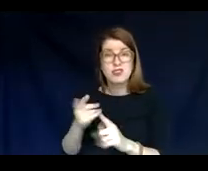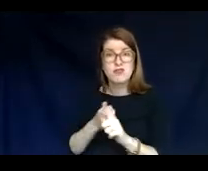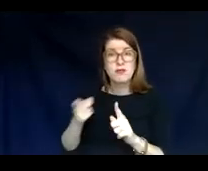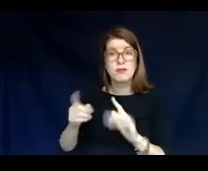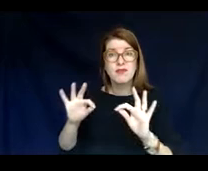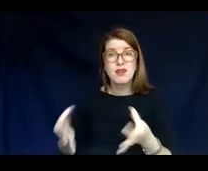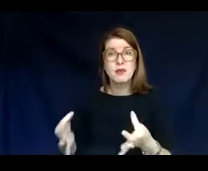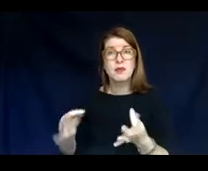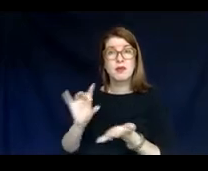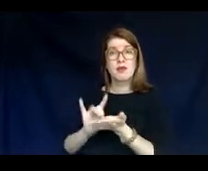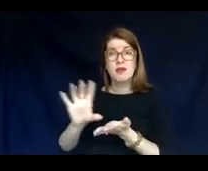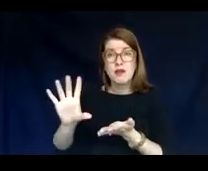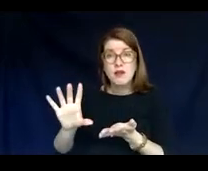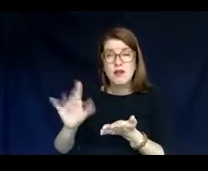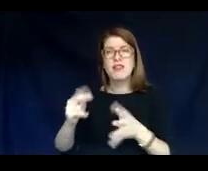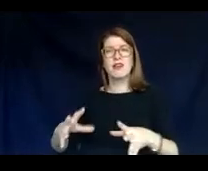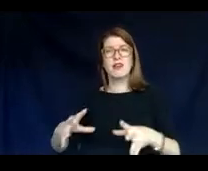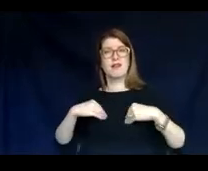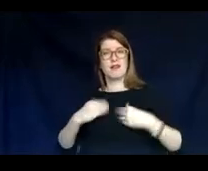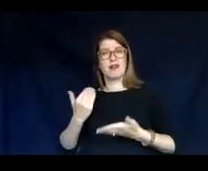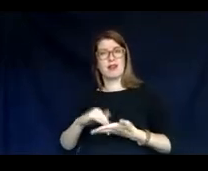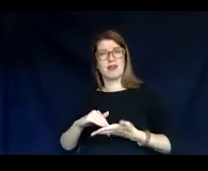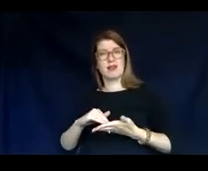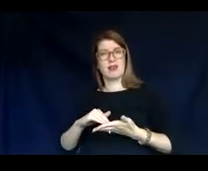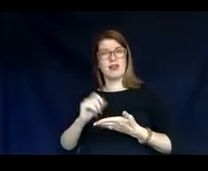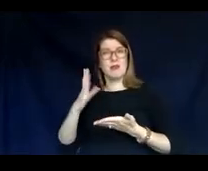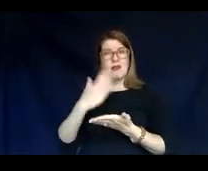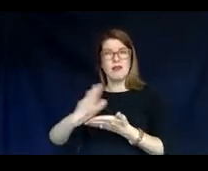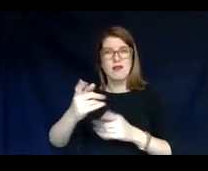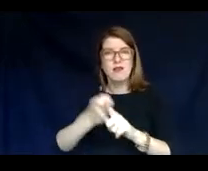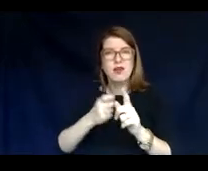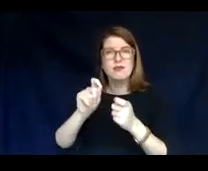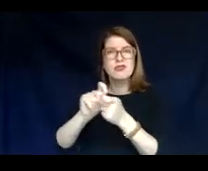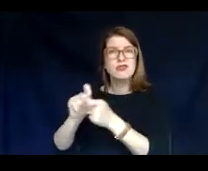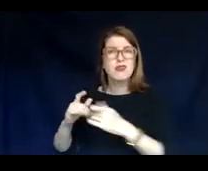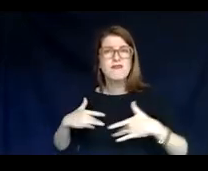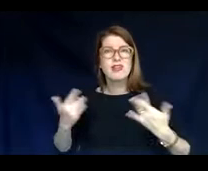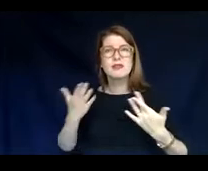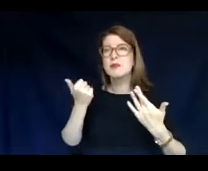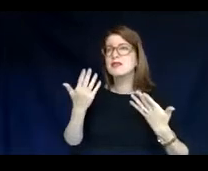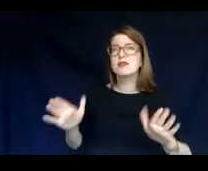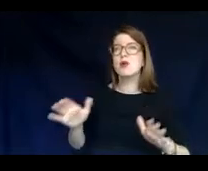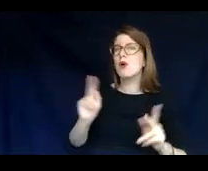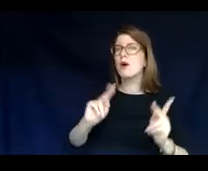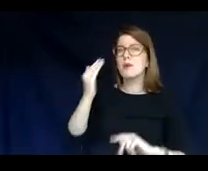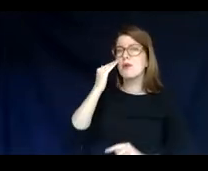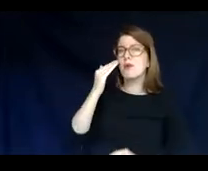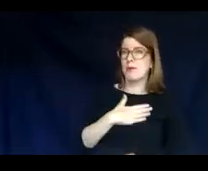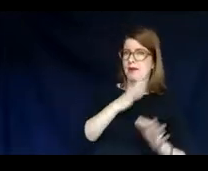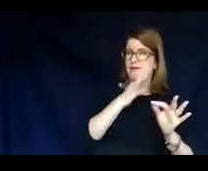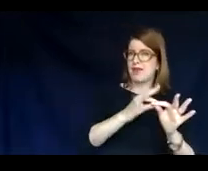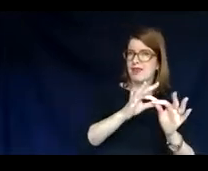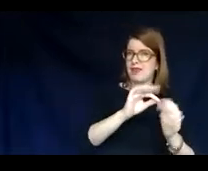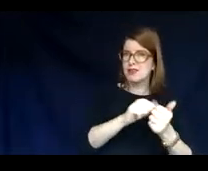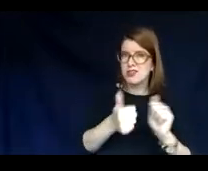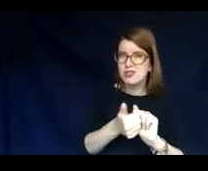being disowned by them, brought back by them, being kept away from certain events because they didn't want people to know my faith change.